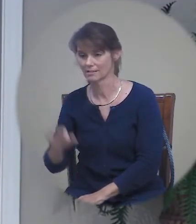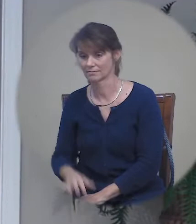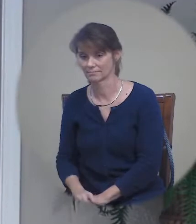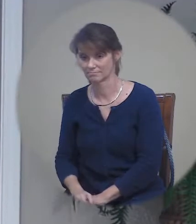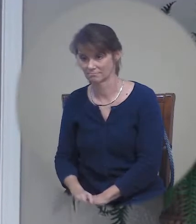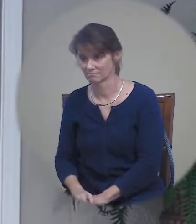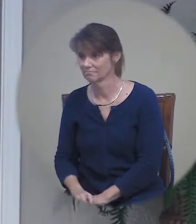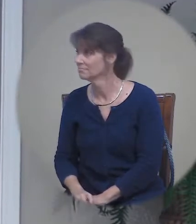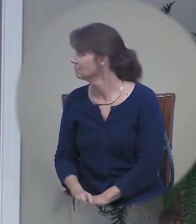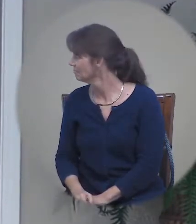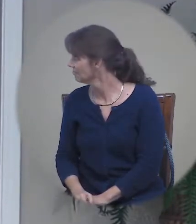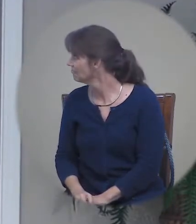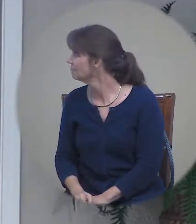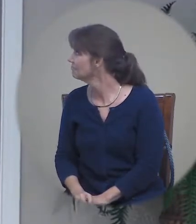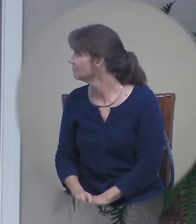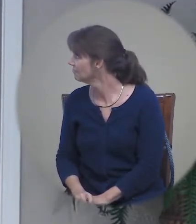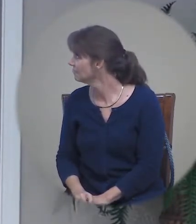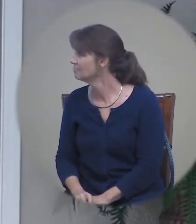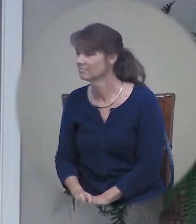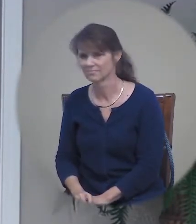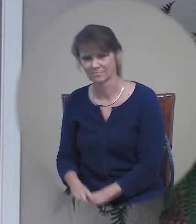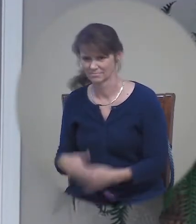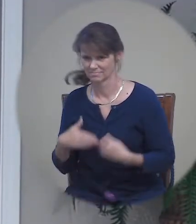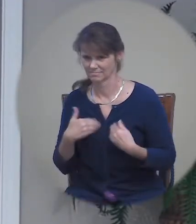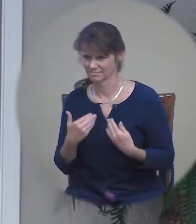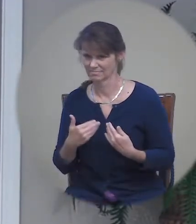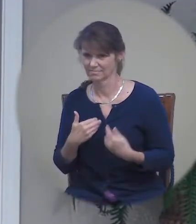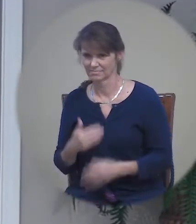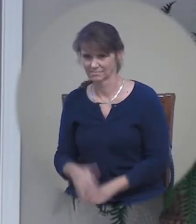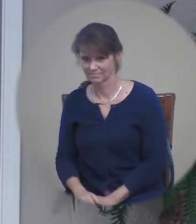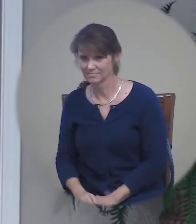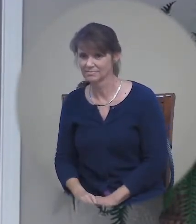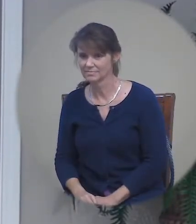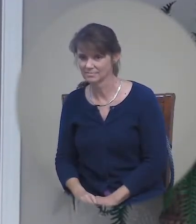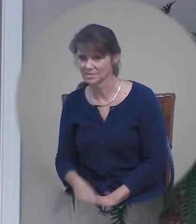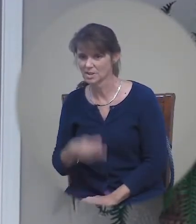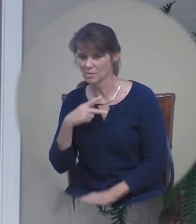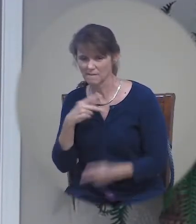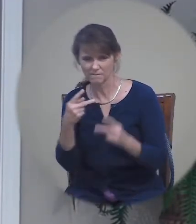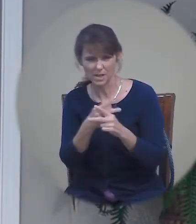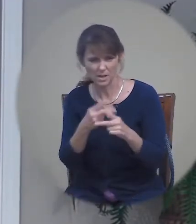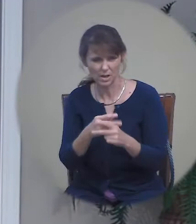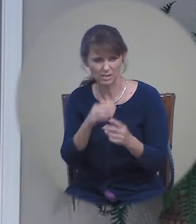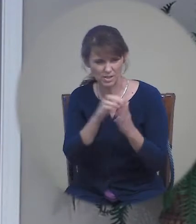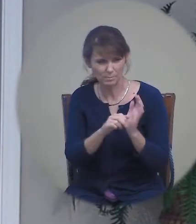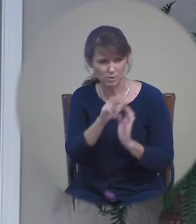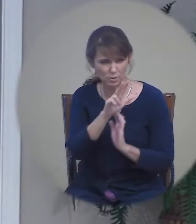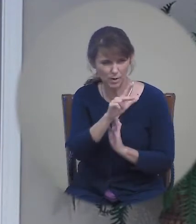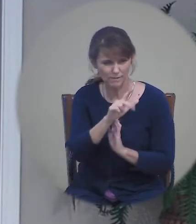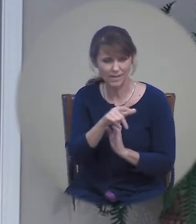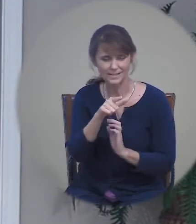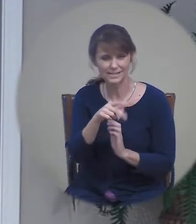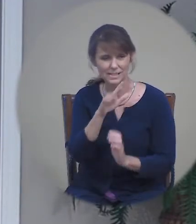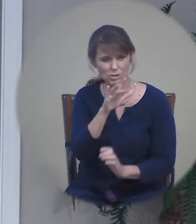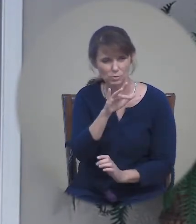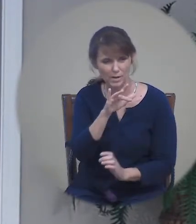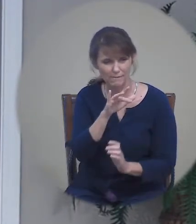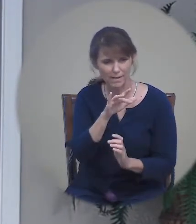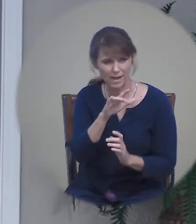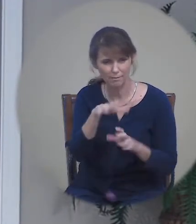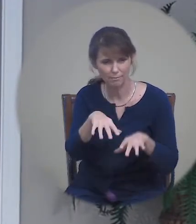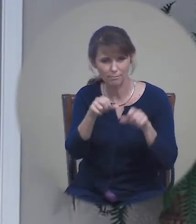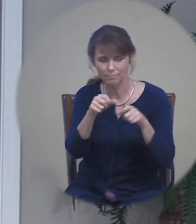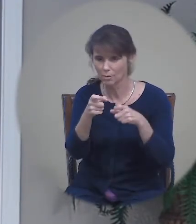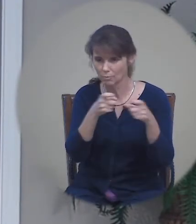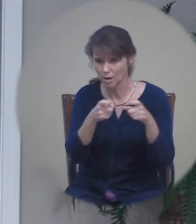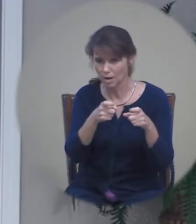we know that, so we go back to chapter 18. It says he was 25 when he took reign, and he was 29. He ruled